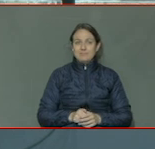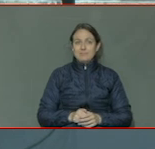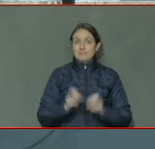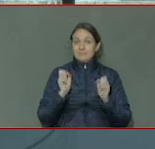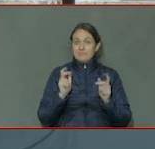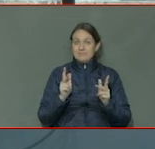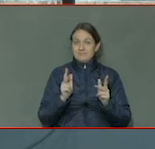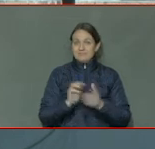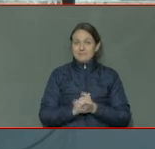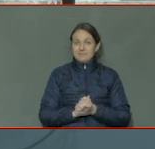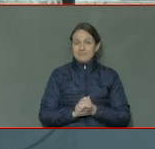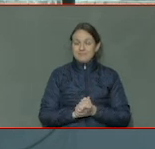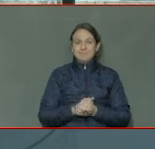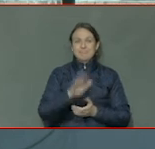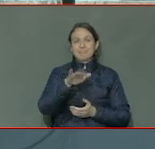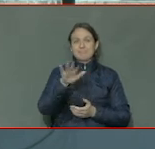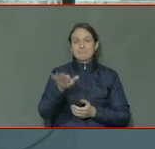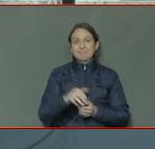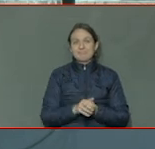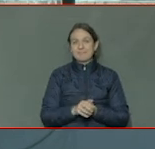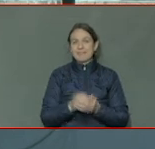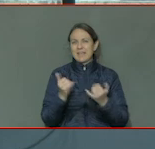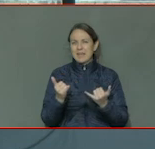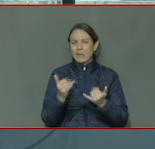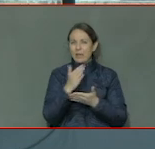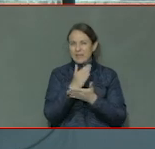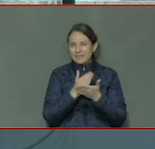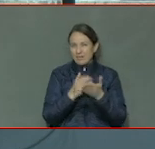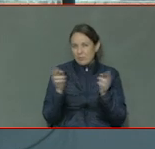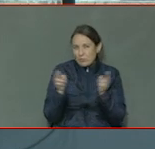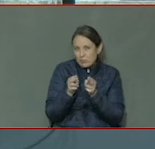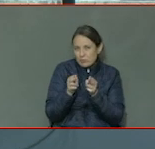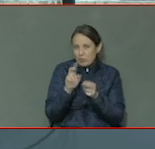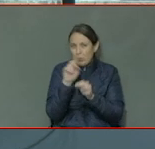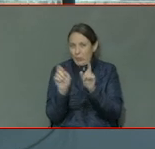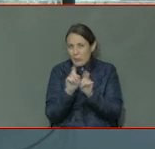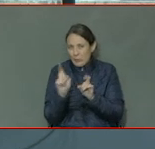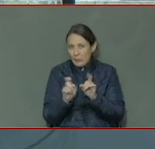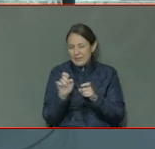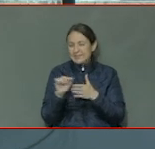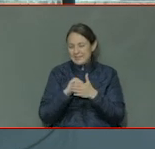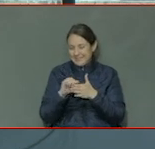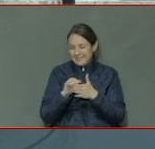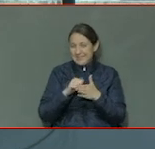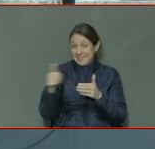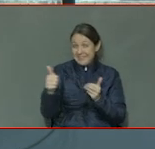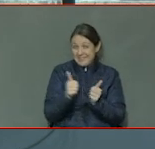Okay, boys and girls, I'm going to do some of the multiple choice with you.